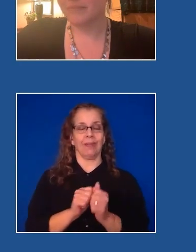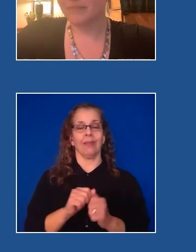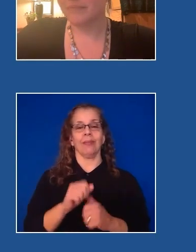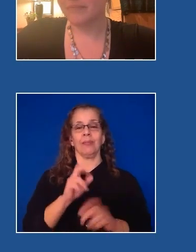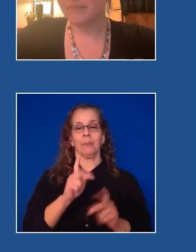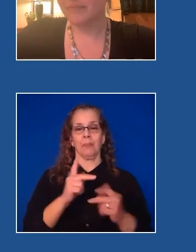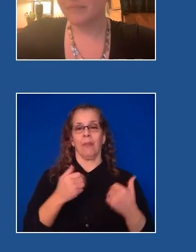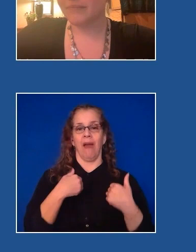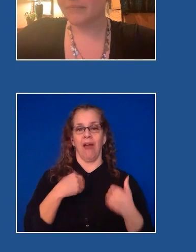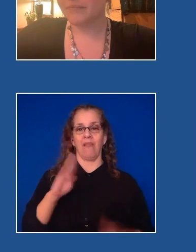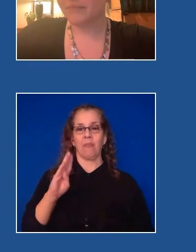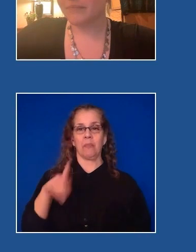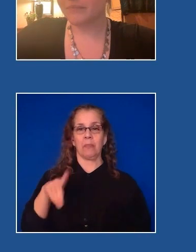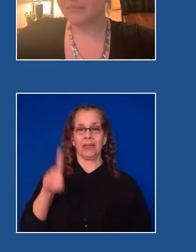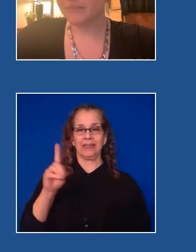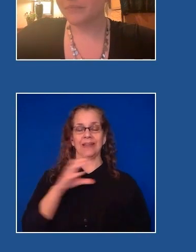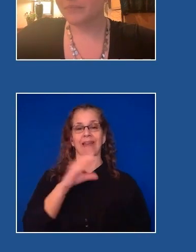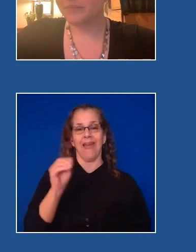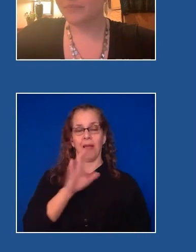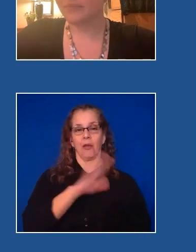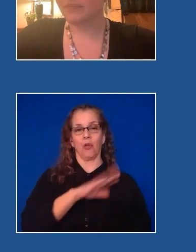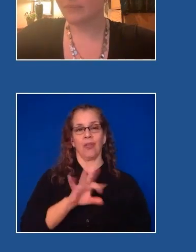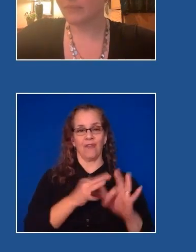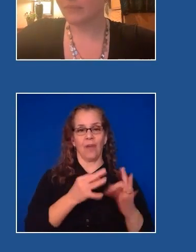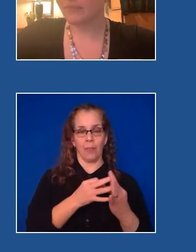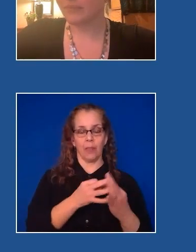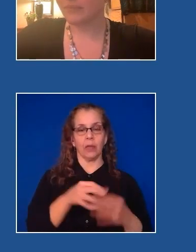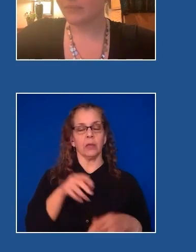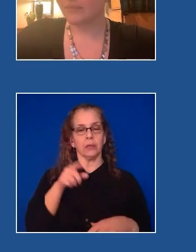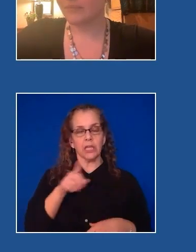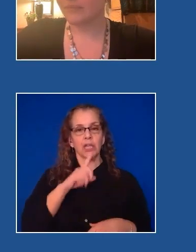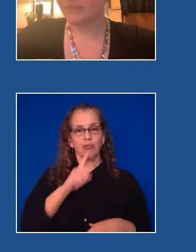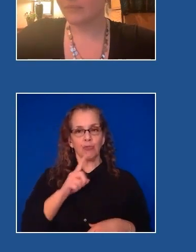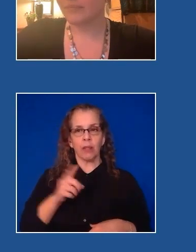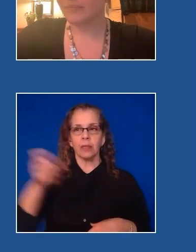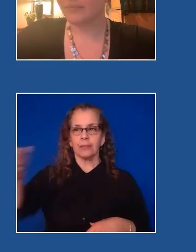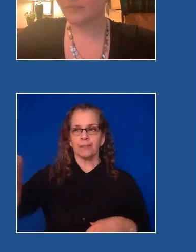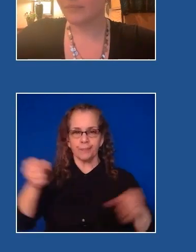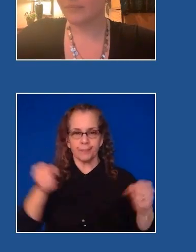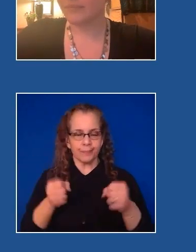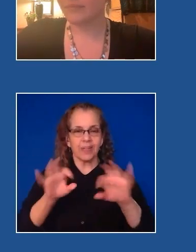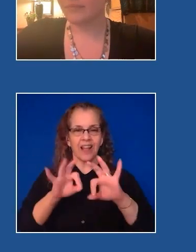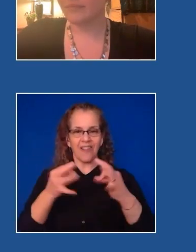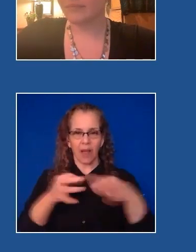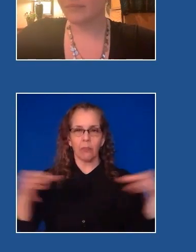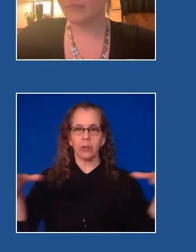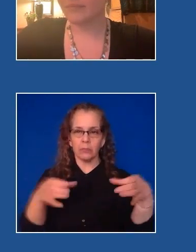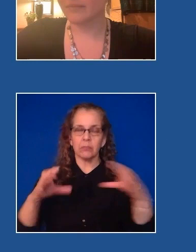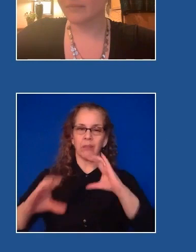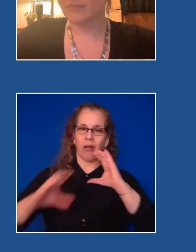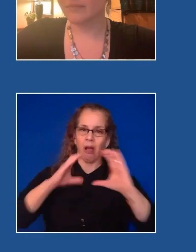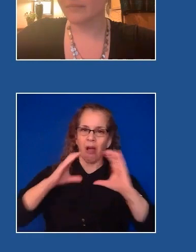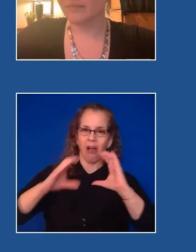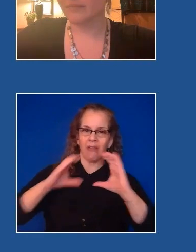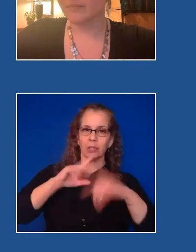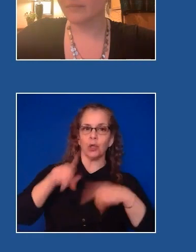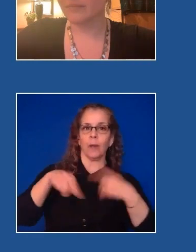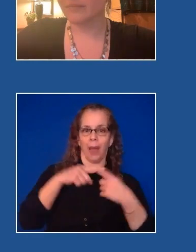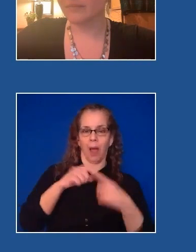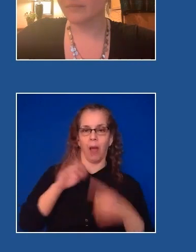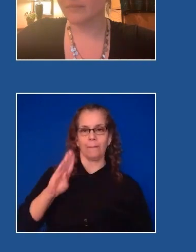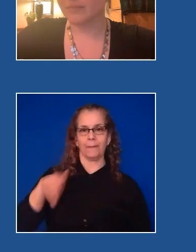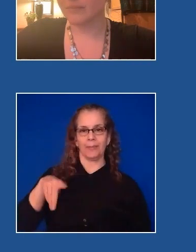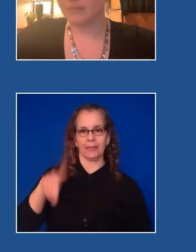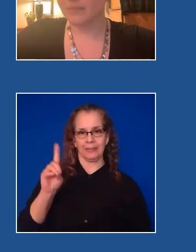ways, Dr. Frizzetti brought family members into conversations about borderline personality disorder, and he's been vital in ensuring family